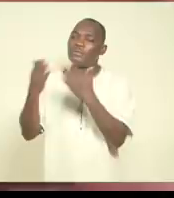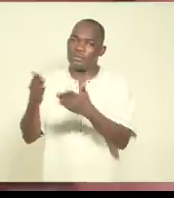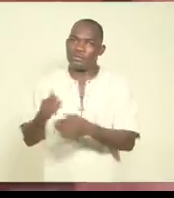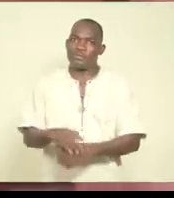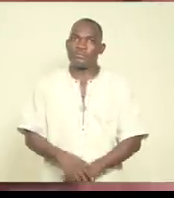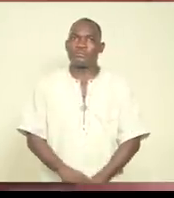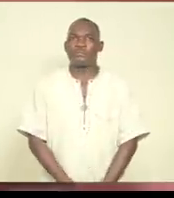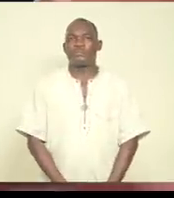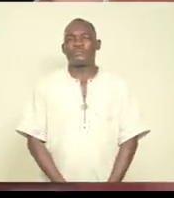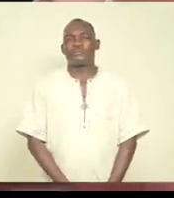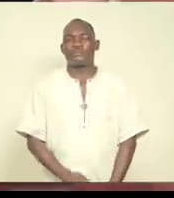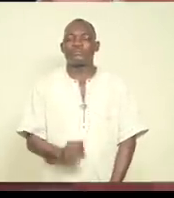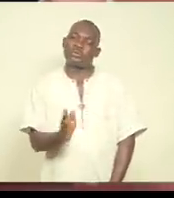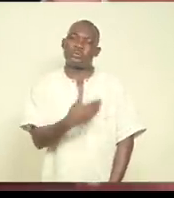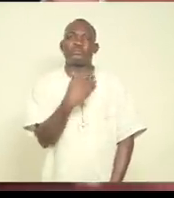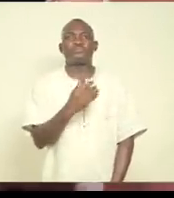Let's go.